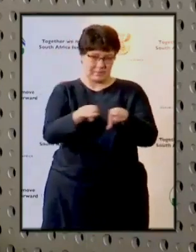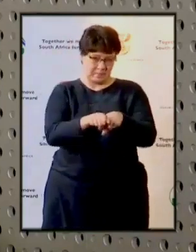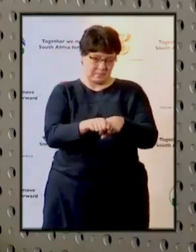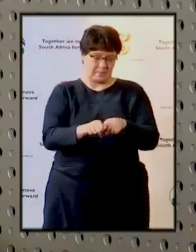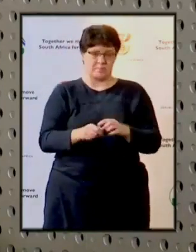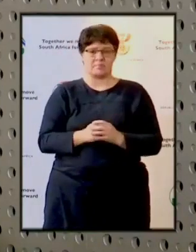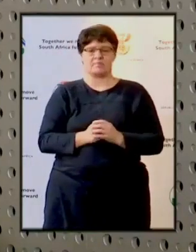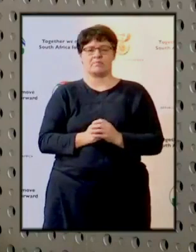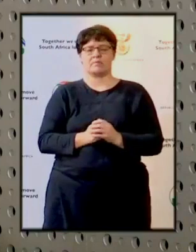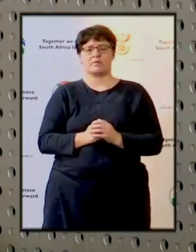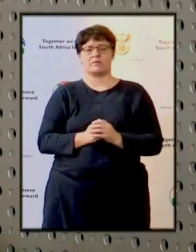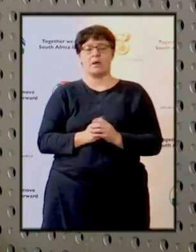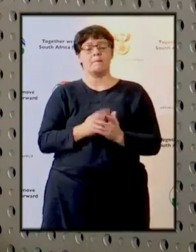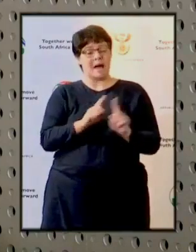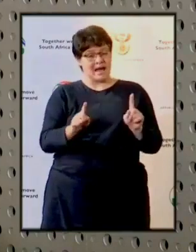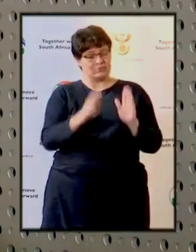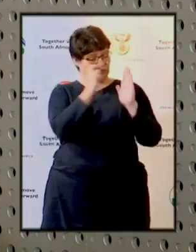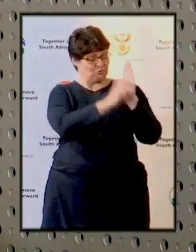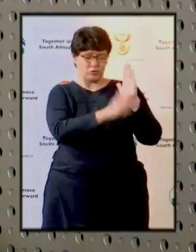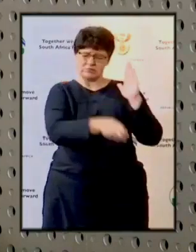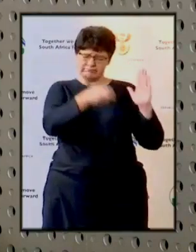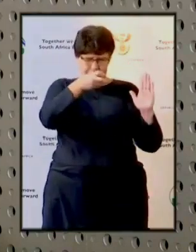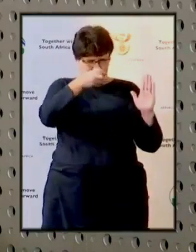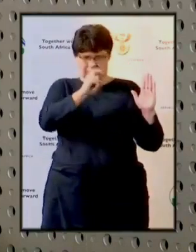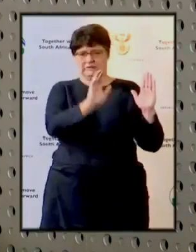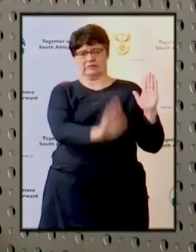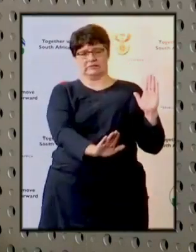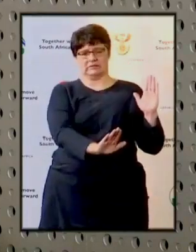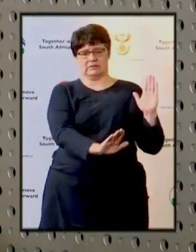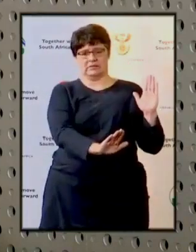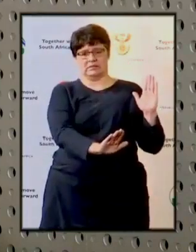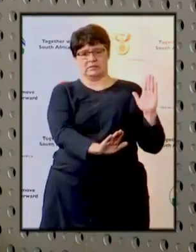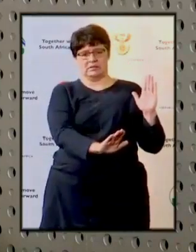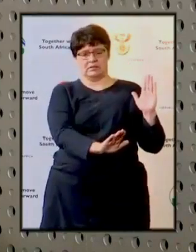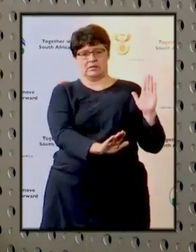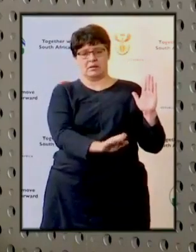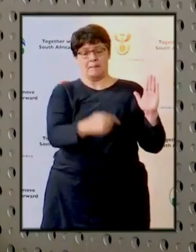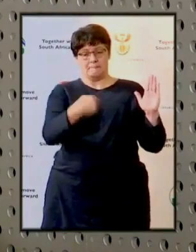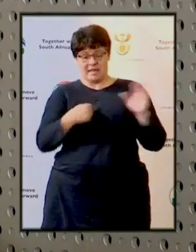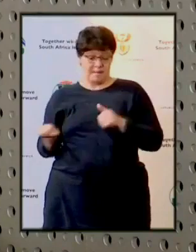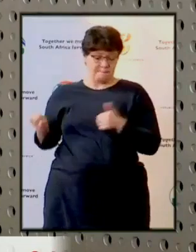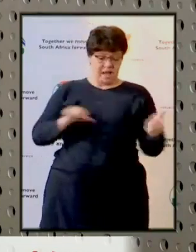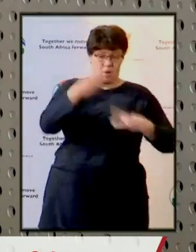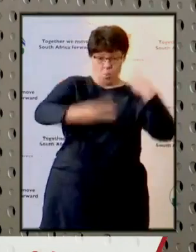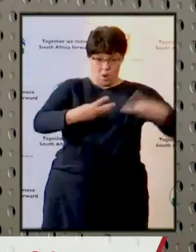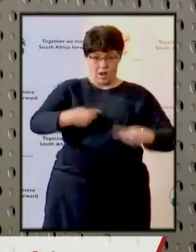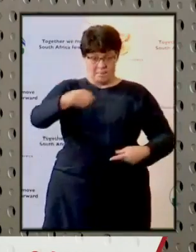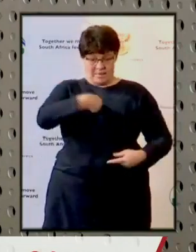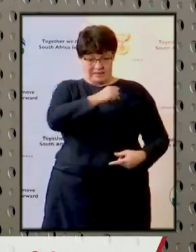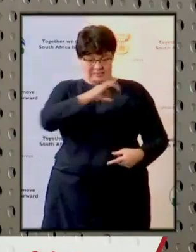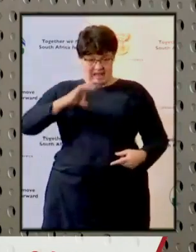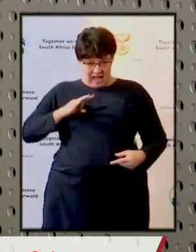And there will be strict conditions under which the miners come back